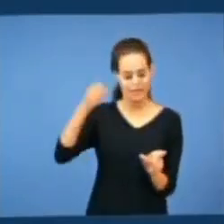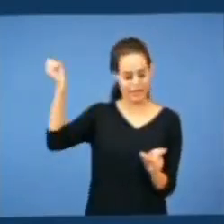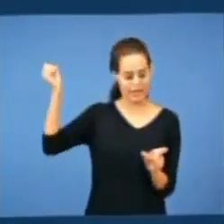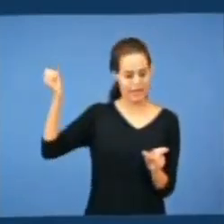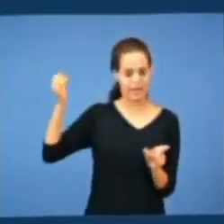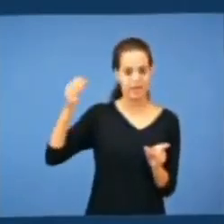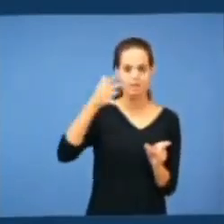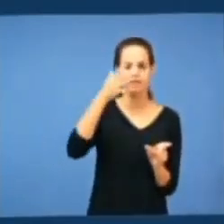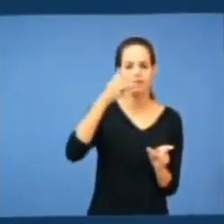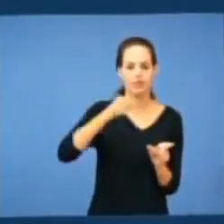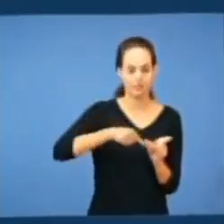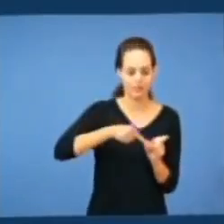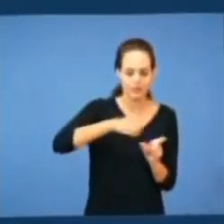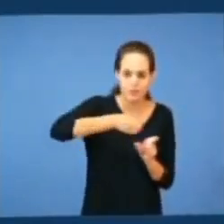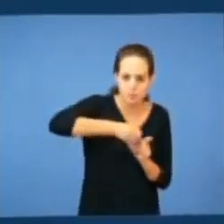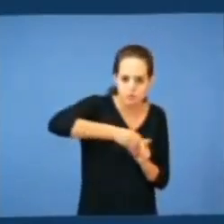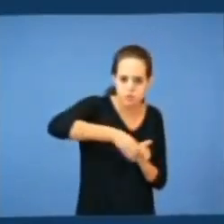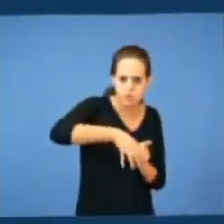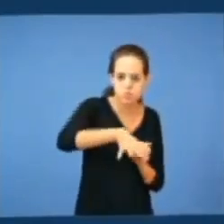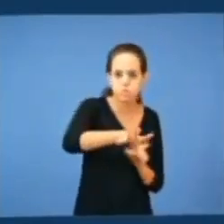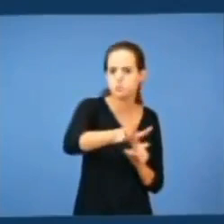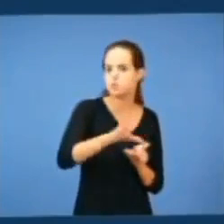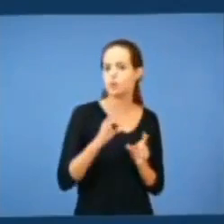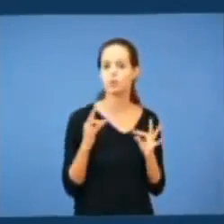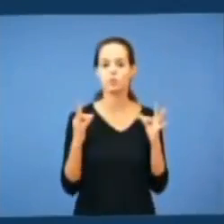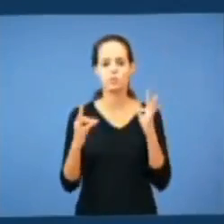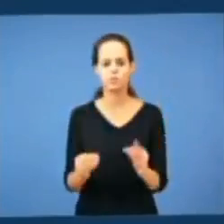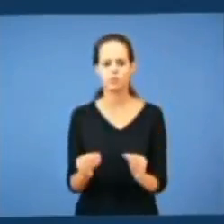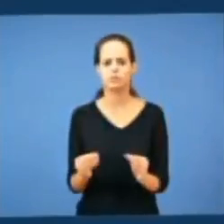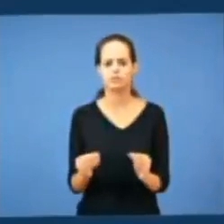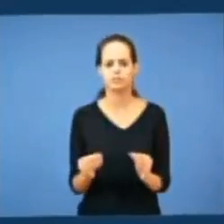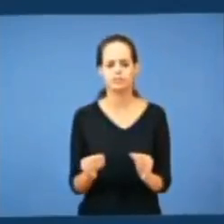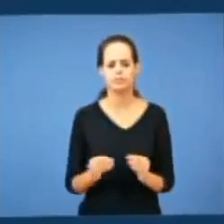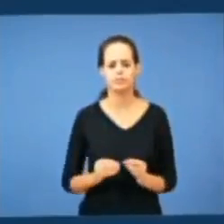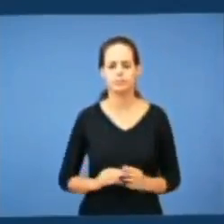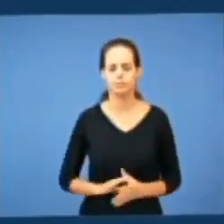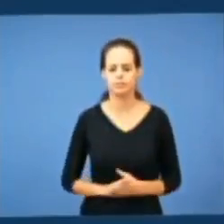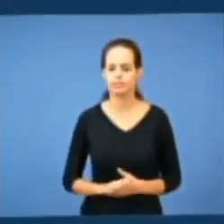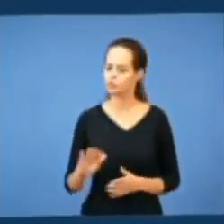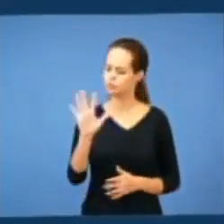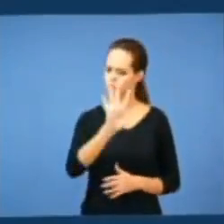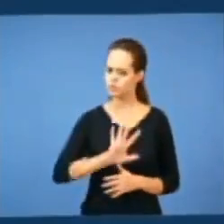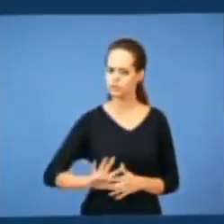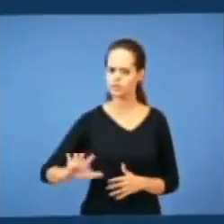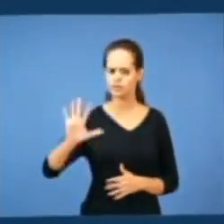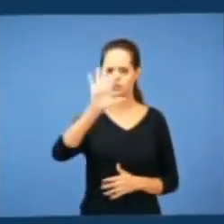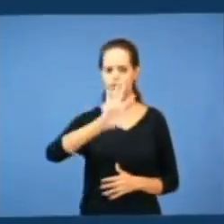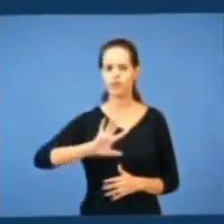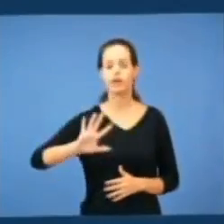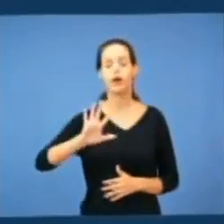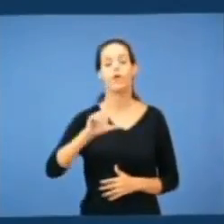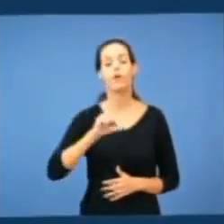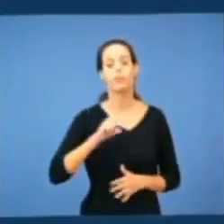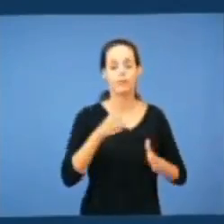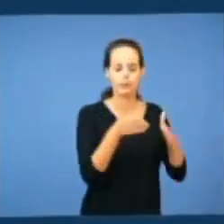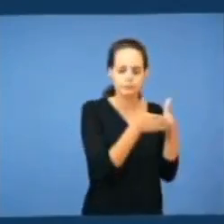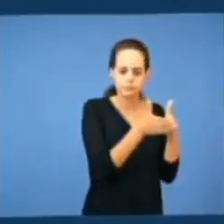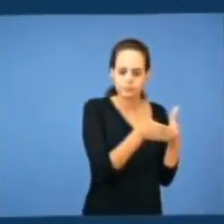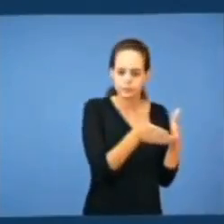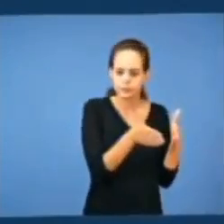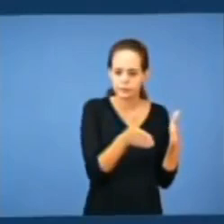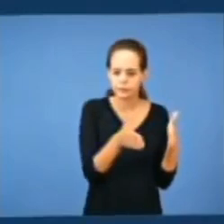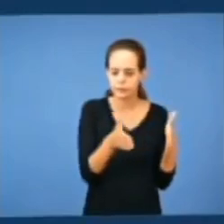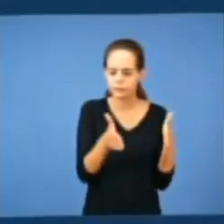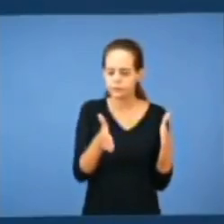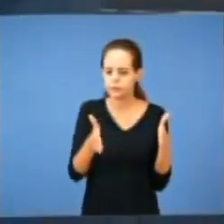being revealed in a general way. So then you speak about everything. It has a